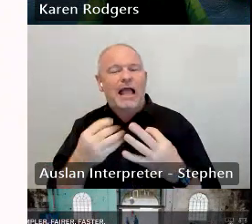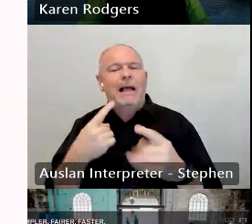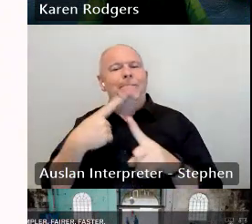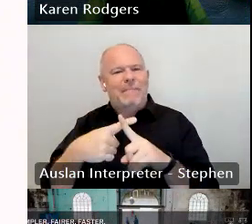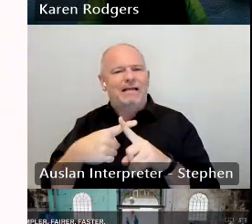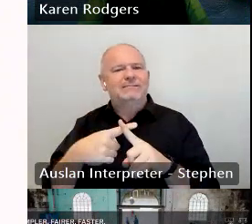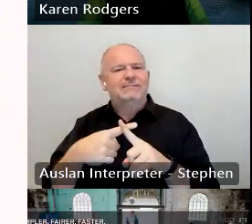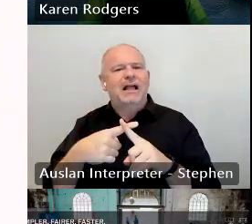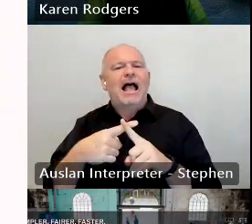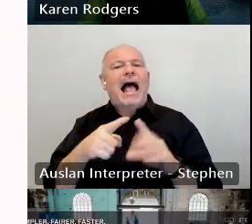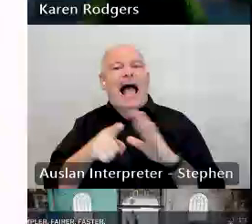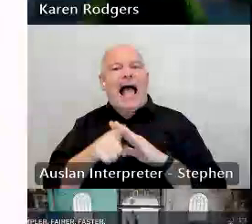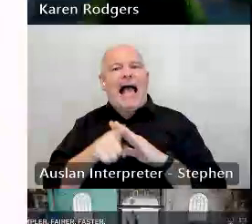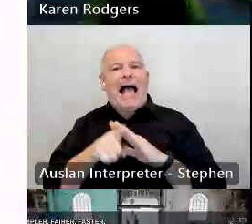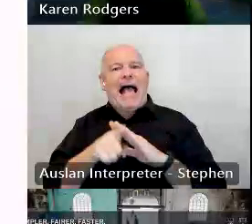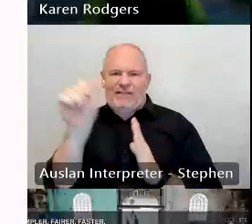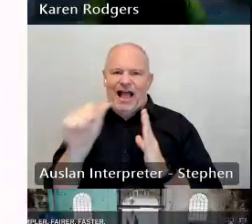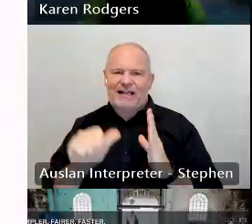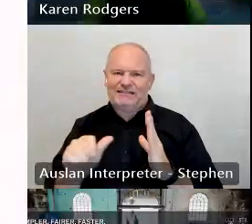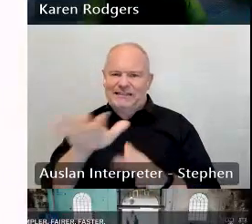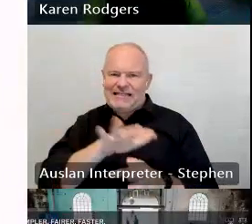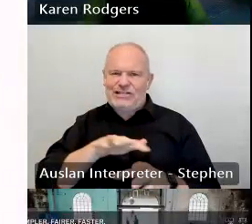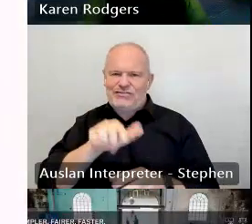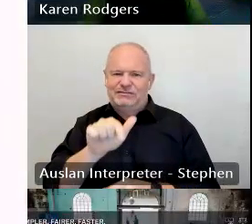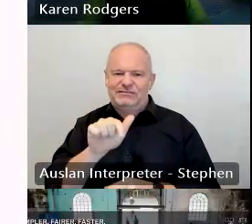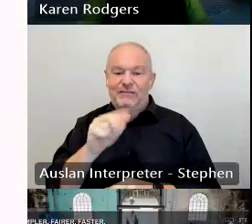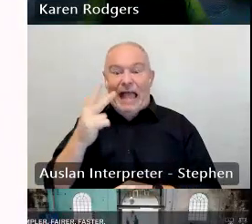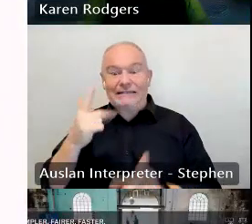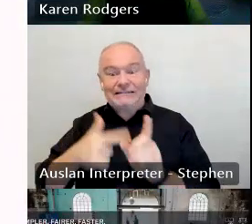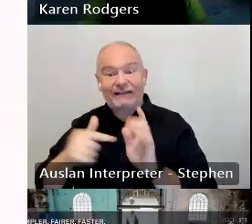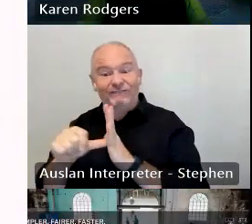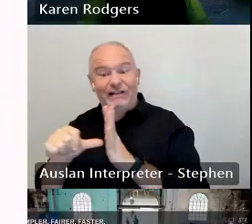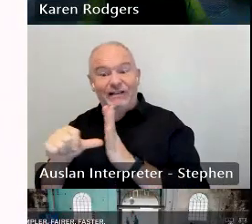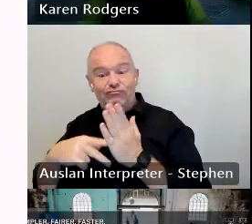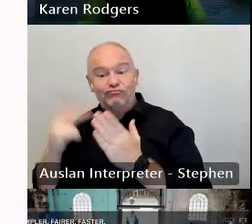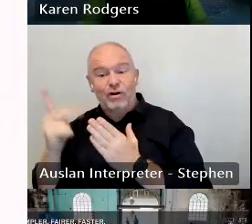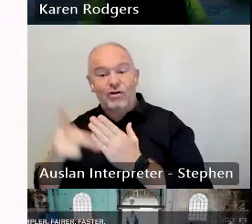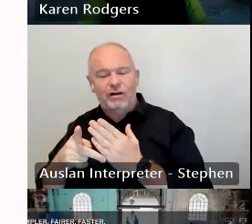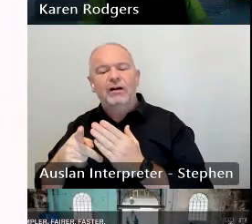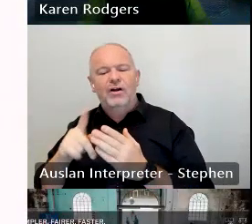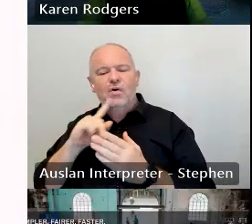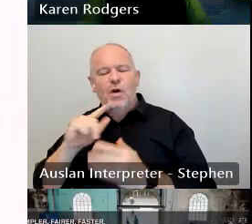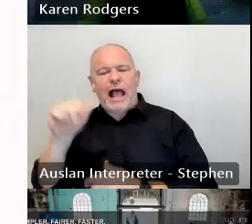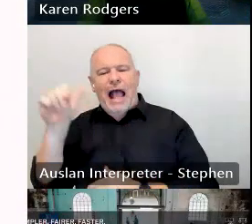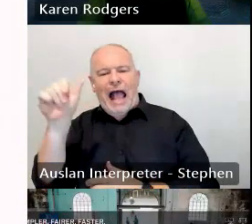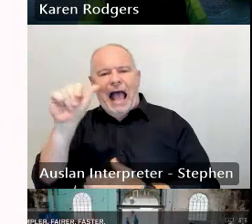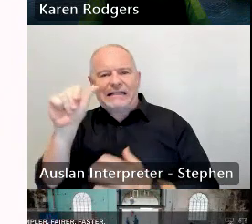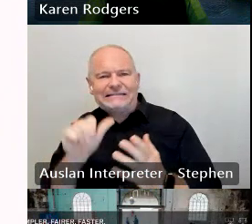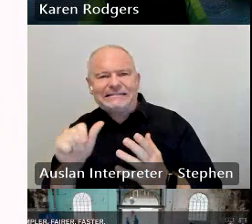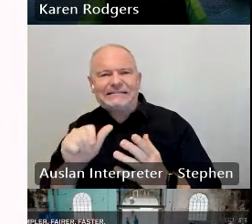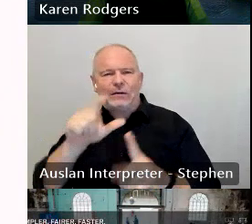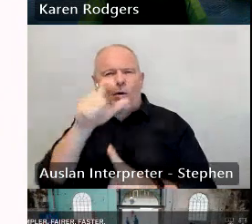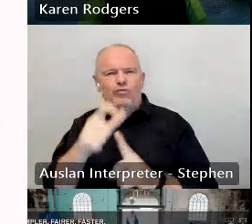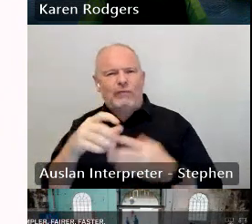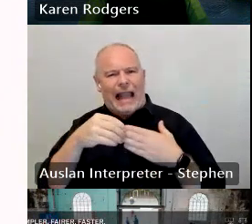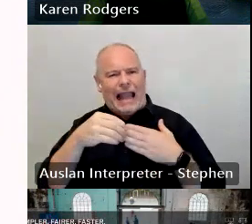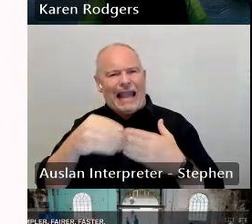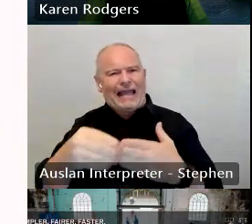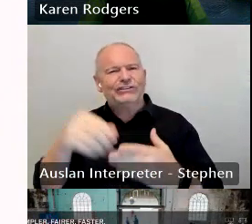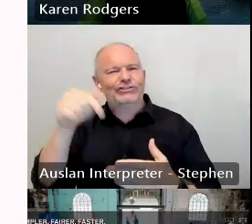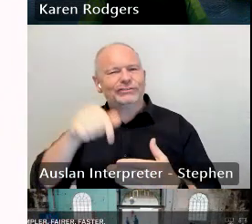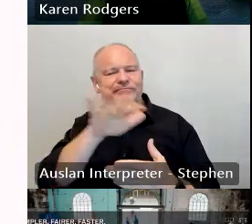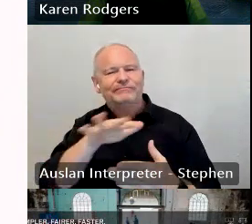also outside of the arts. And then our 8-year funding program is looking at artistic and cultural leadership, and it's really